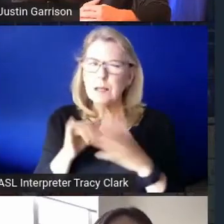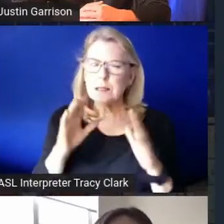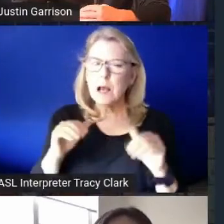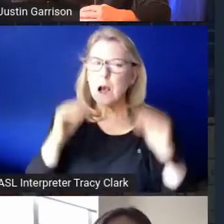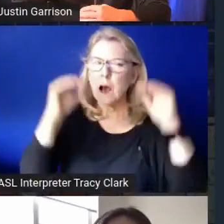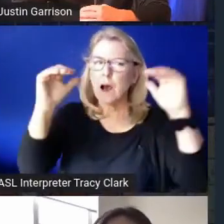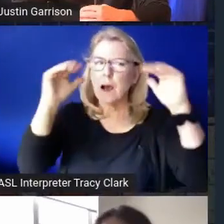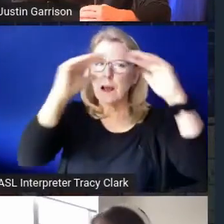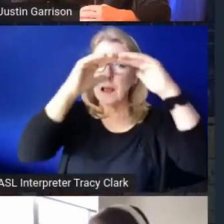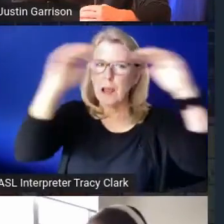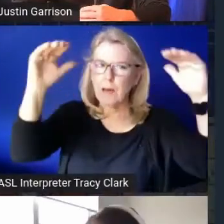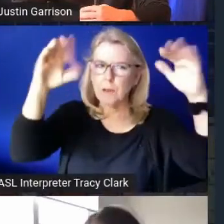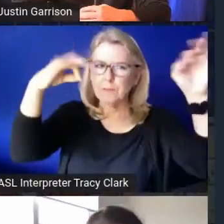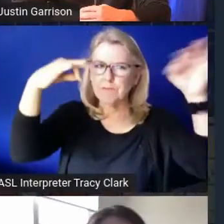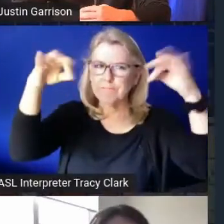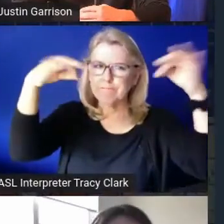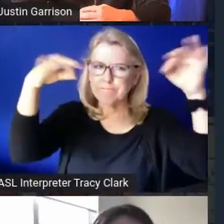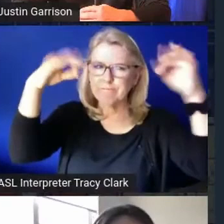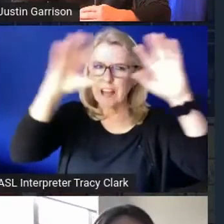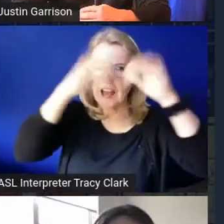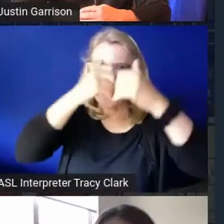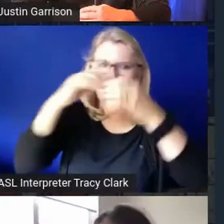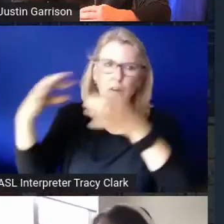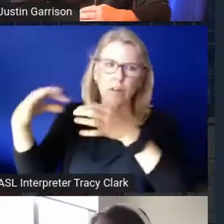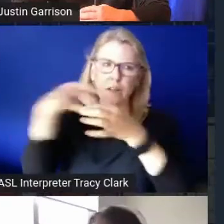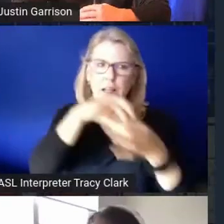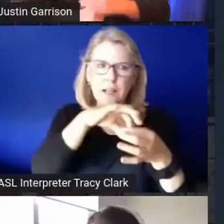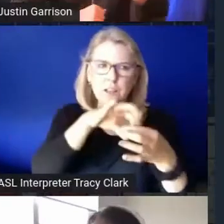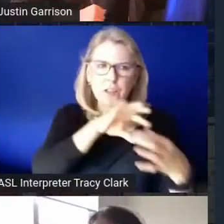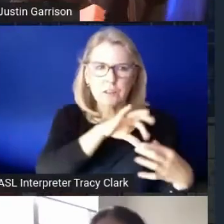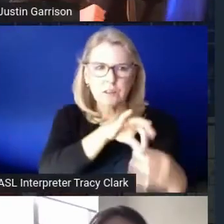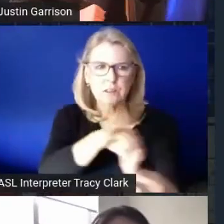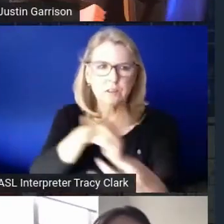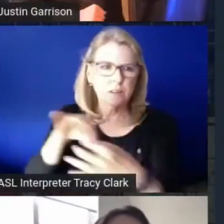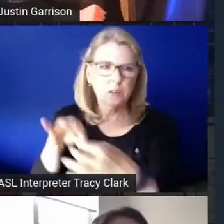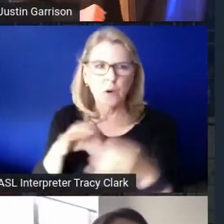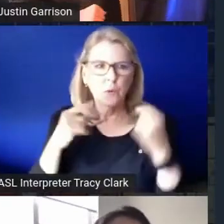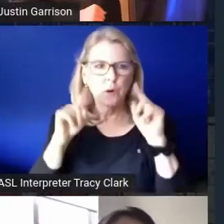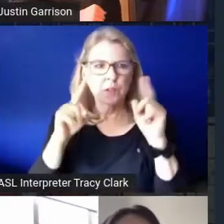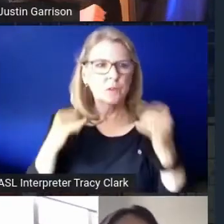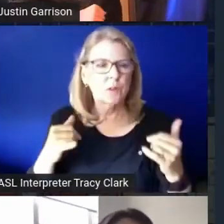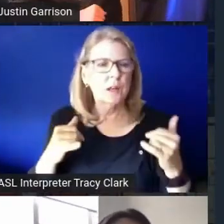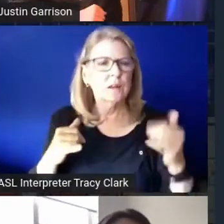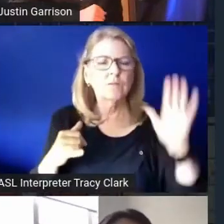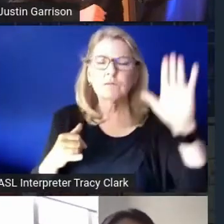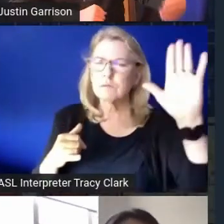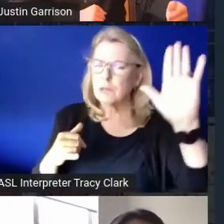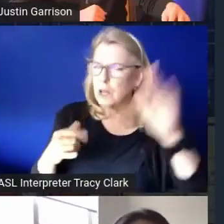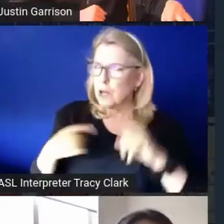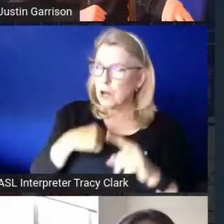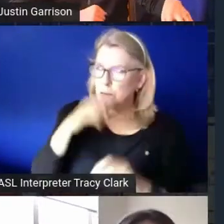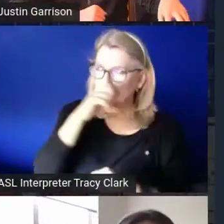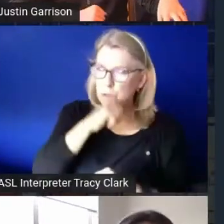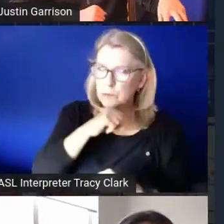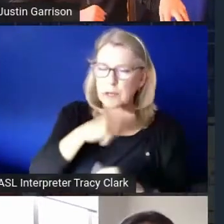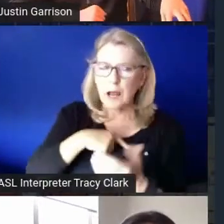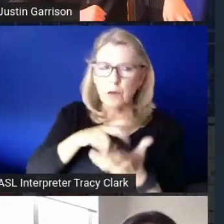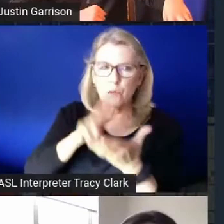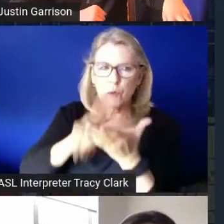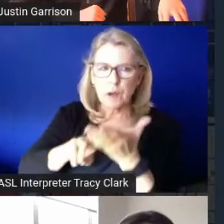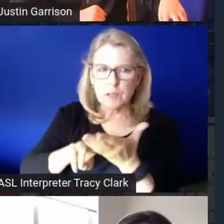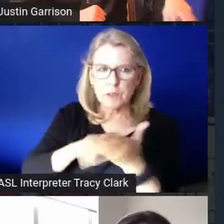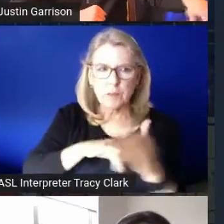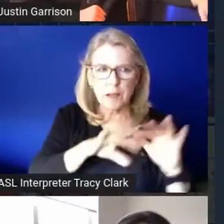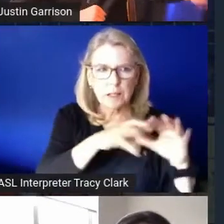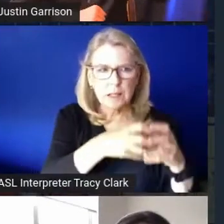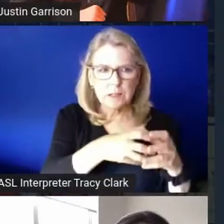the connector works today. So I'm assuming when I go register my cluster, I need some IAM permissions or something